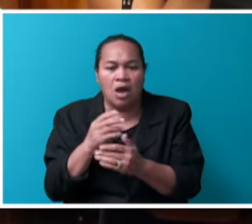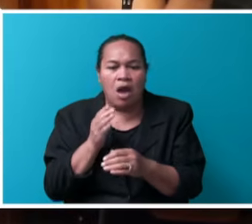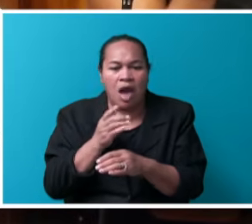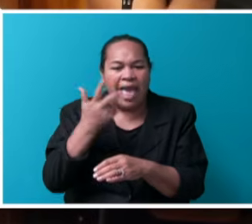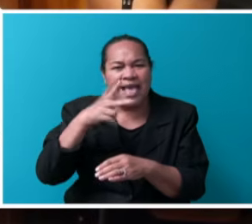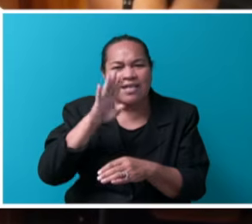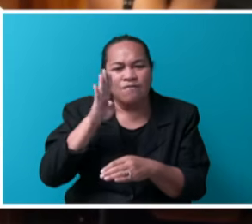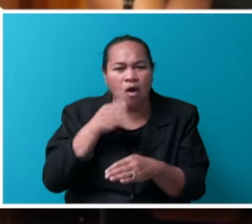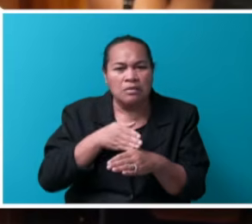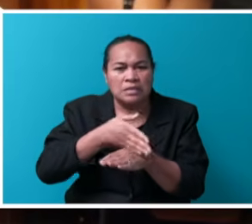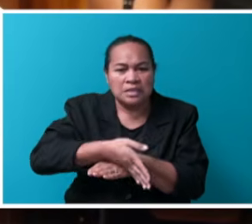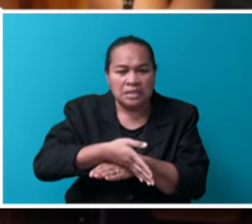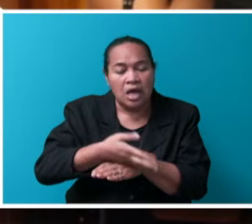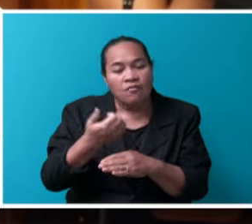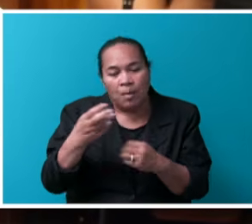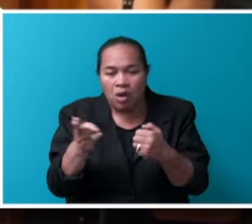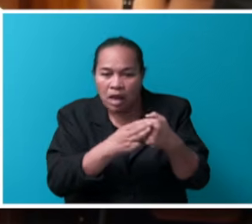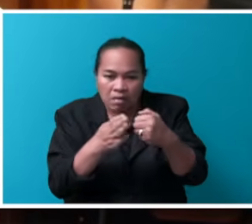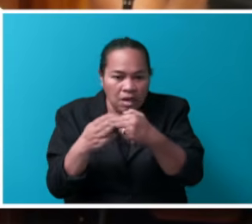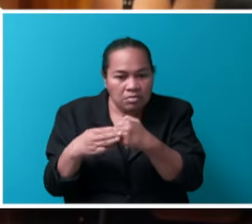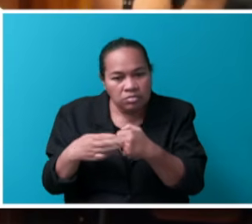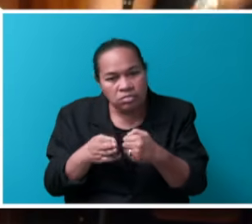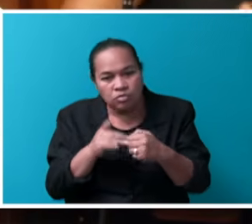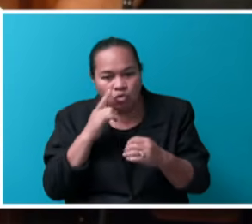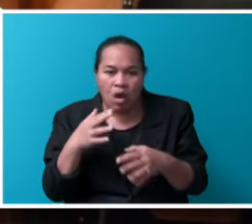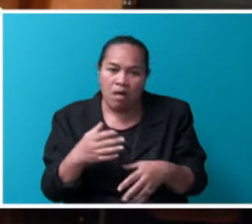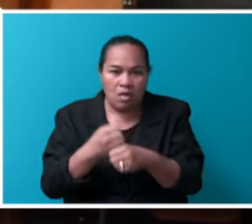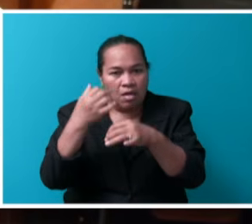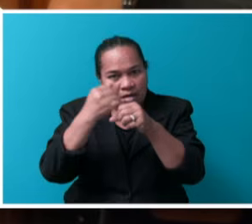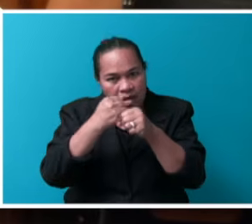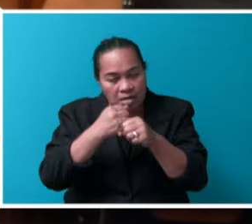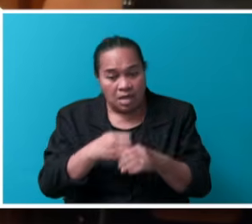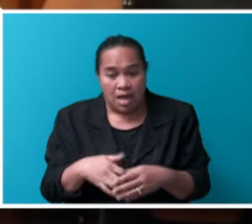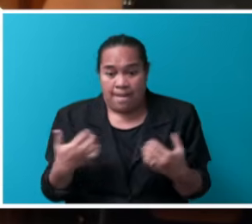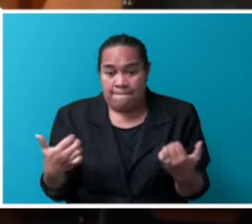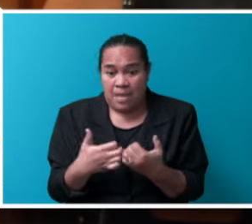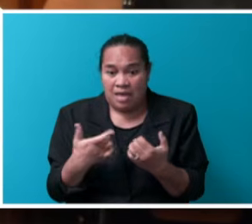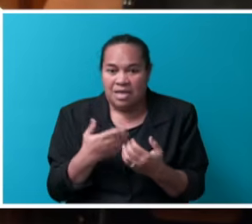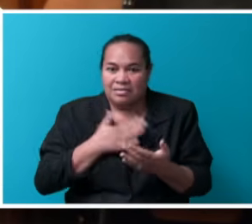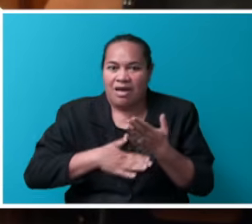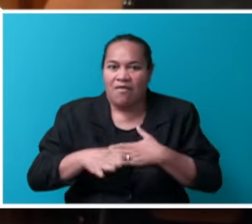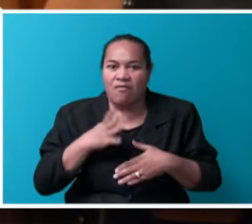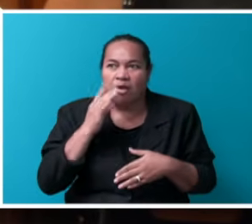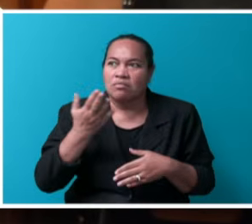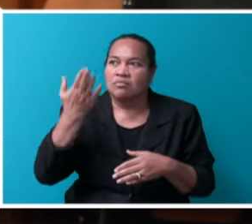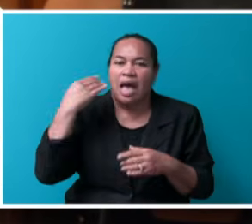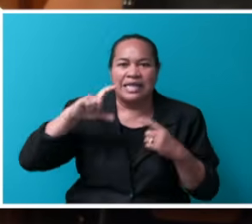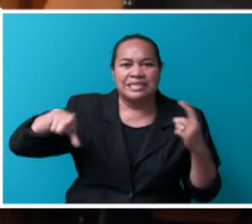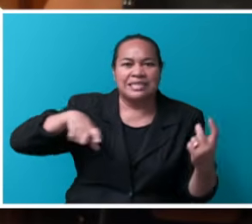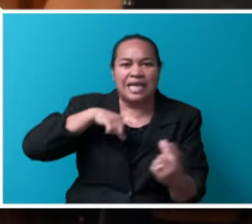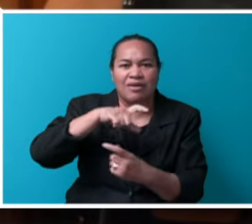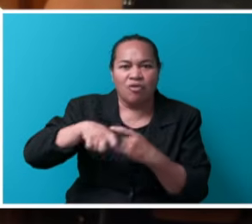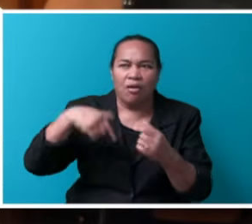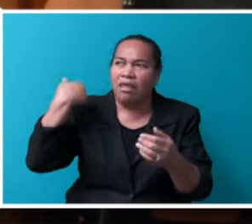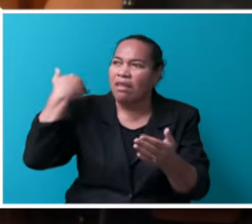schools across Fiji have been renovated, repaired, and upgraded, and many of which had suffered damage from past cyclones or had long been